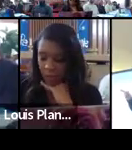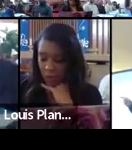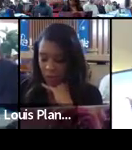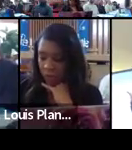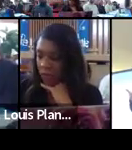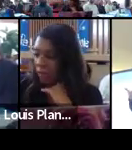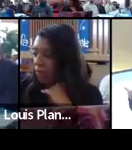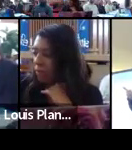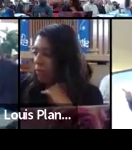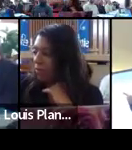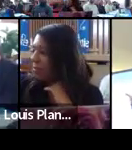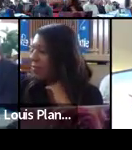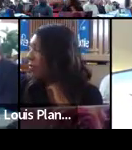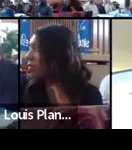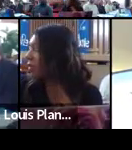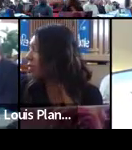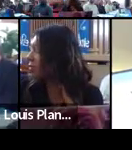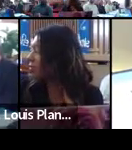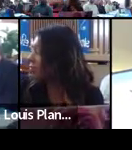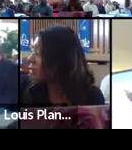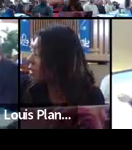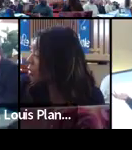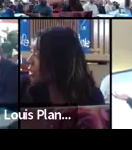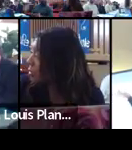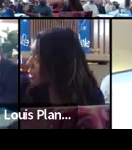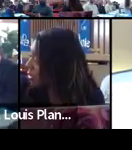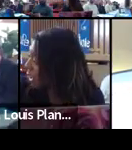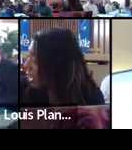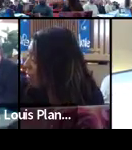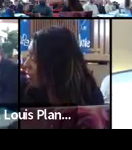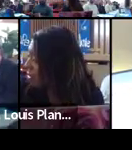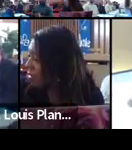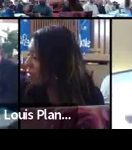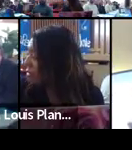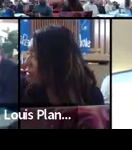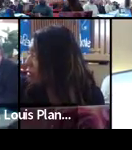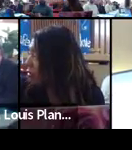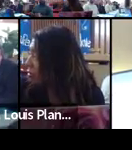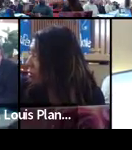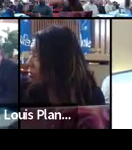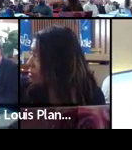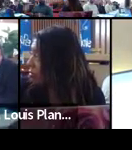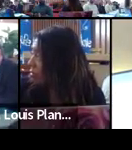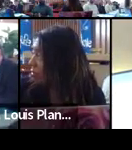but also to support them so that they can grow and support the operating growth to attract.